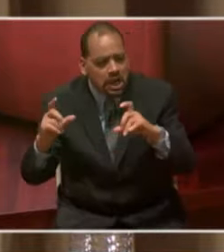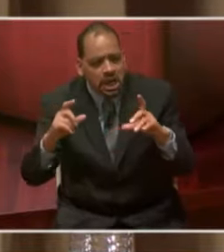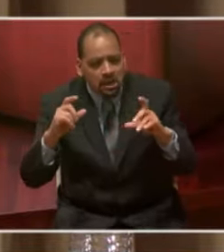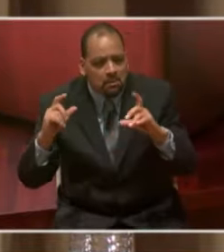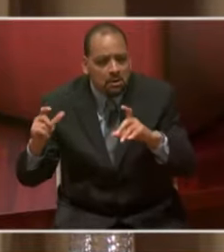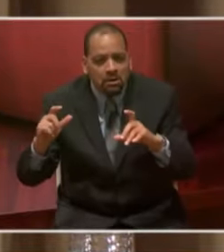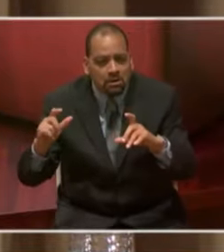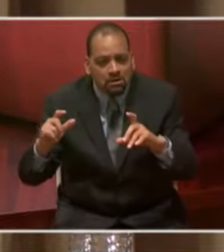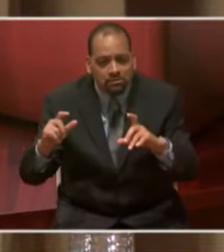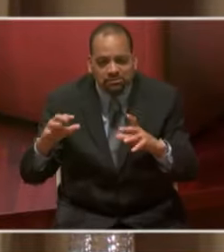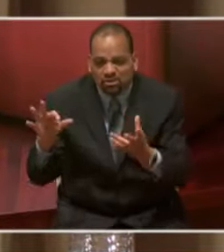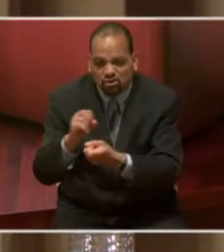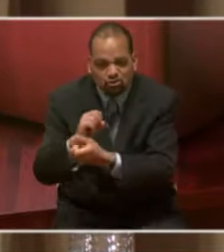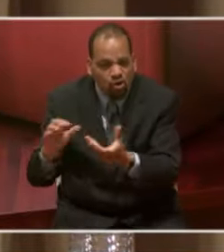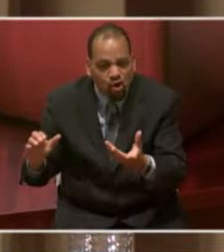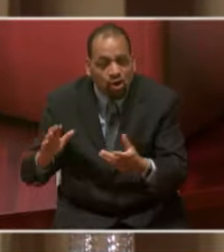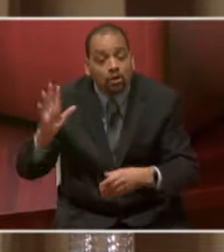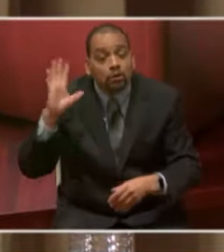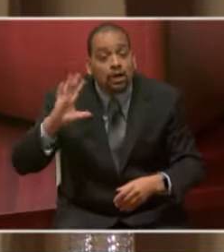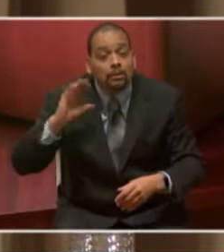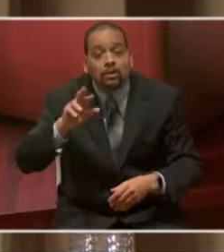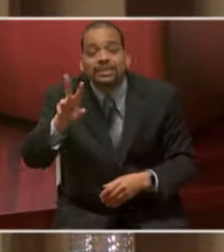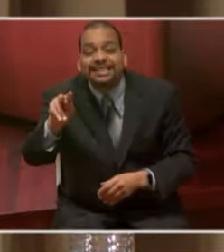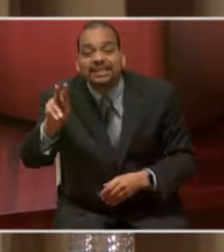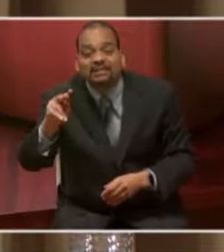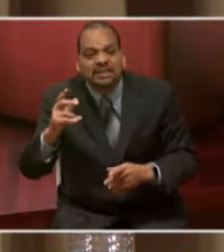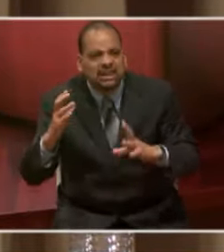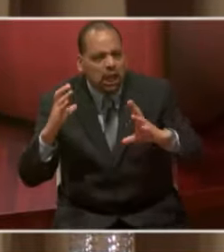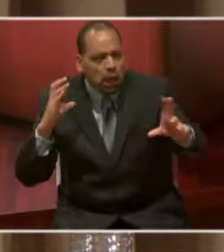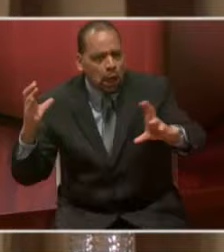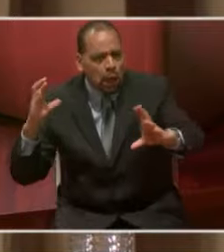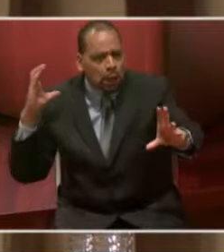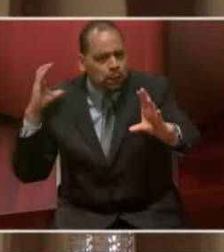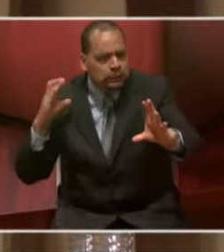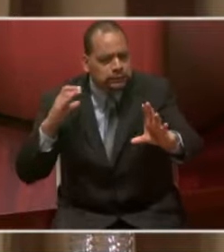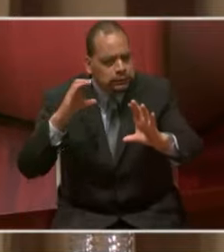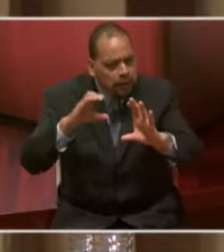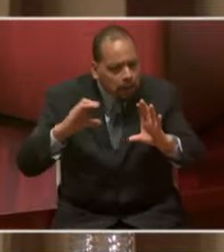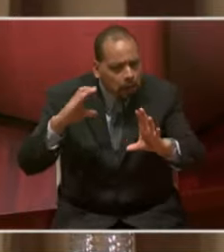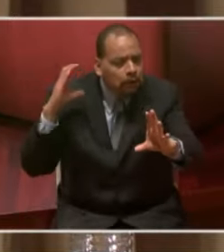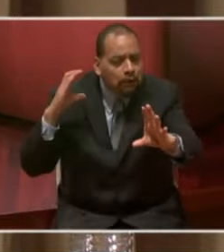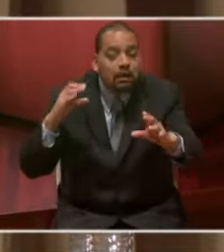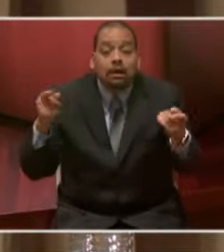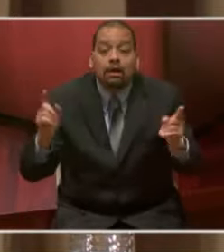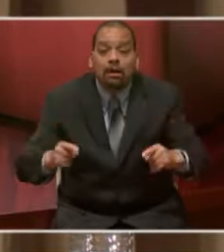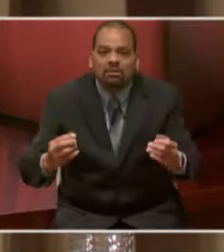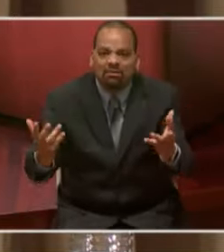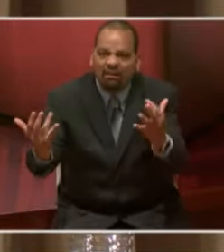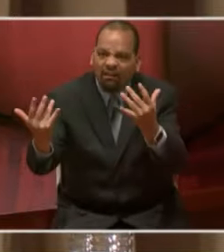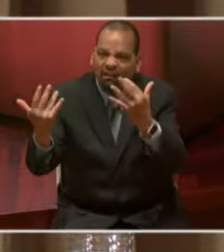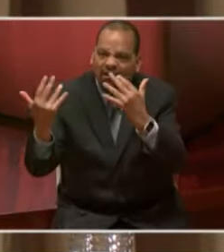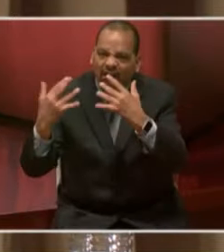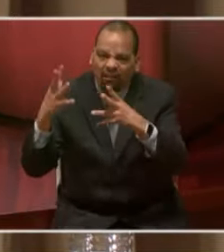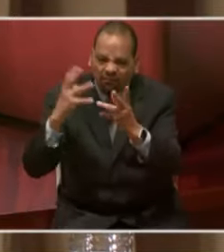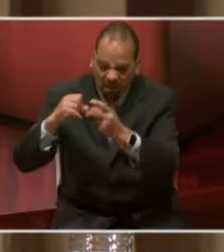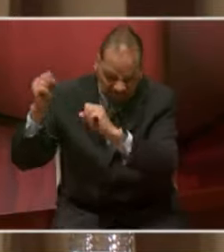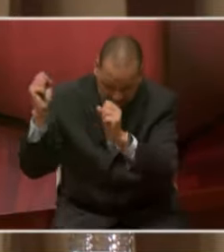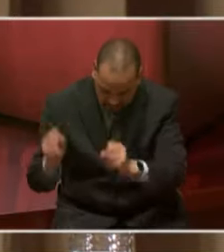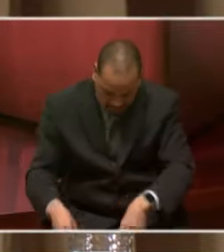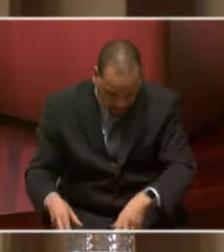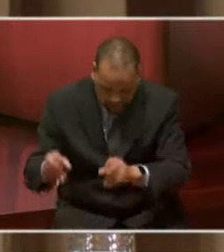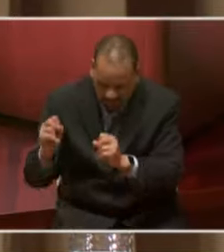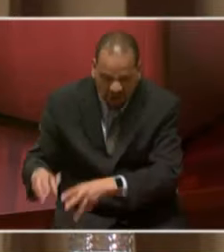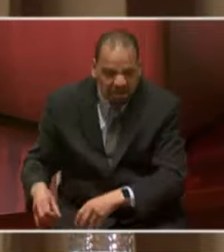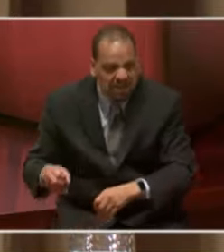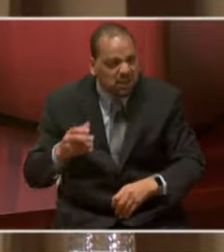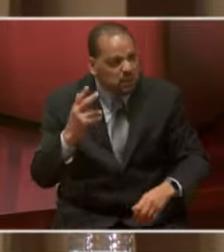National Guard called out United States Marshals, put the city of Montgomery under martial law. And that